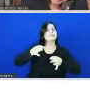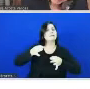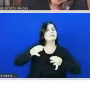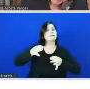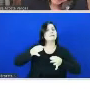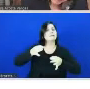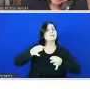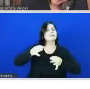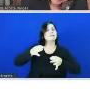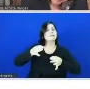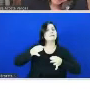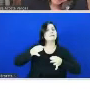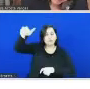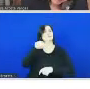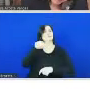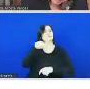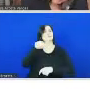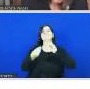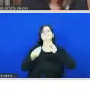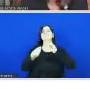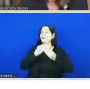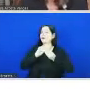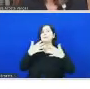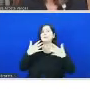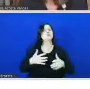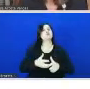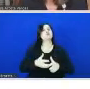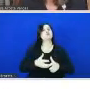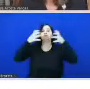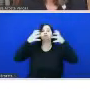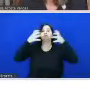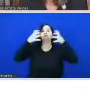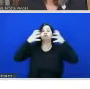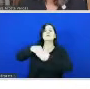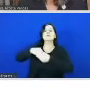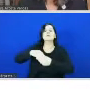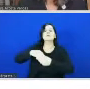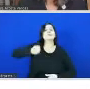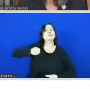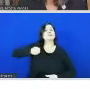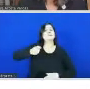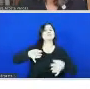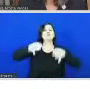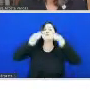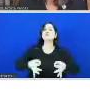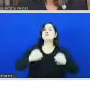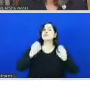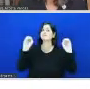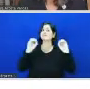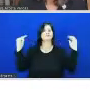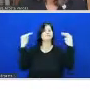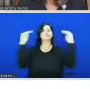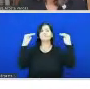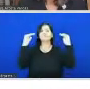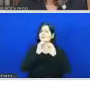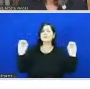falls mostly on women. And so we see that inadequate legal